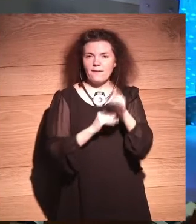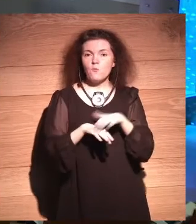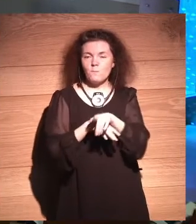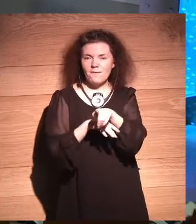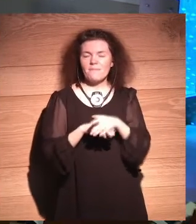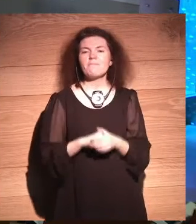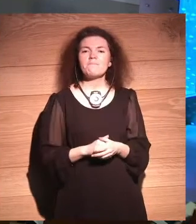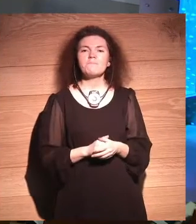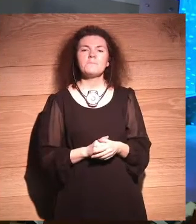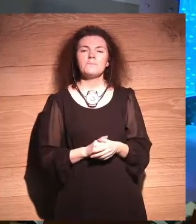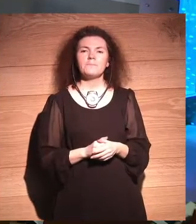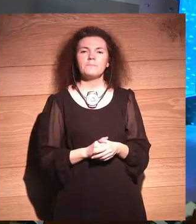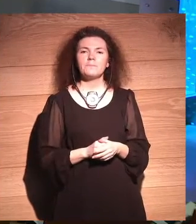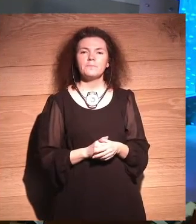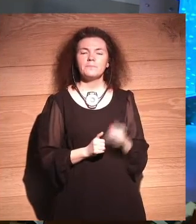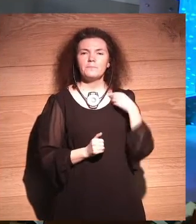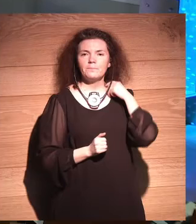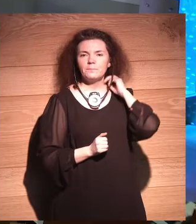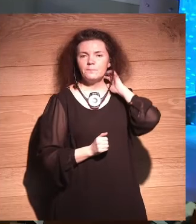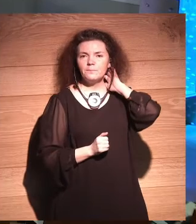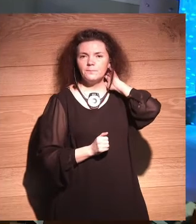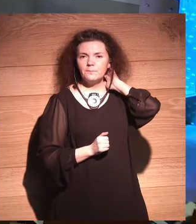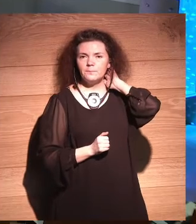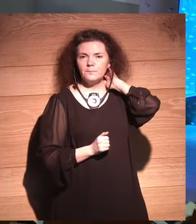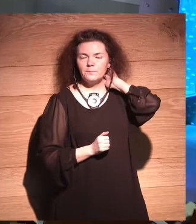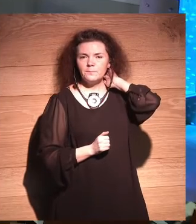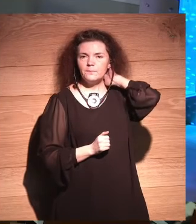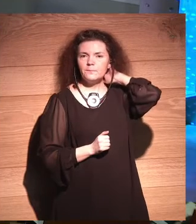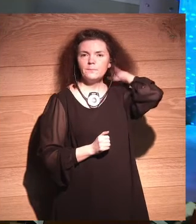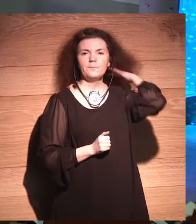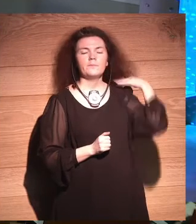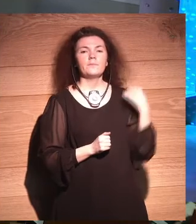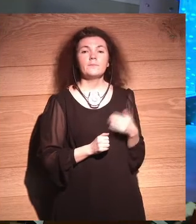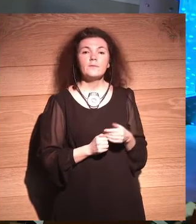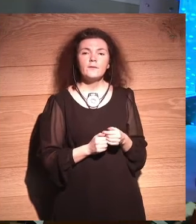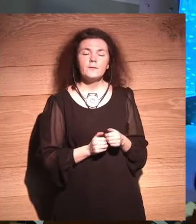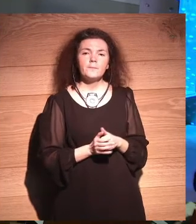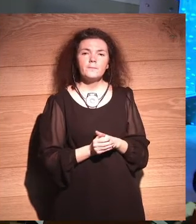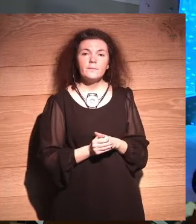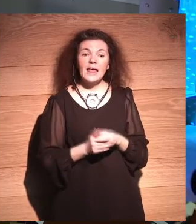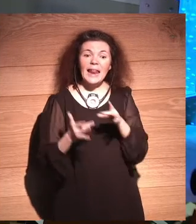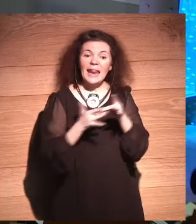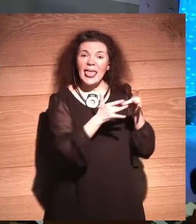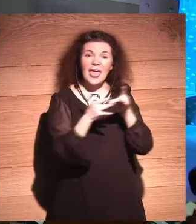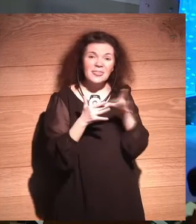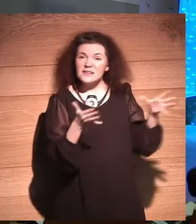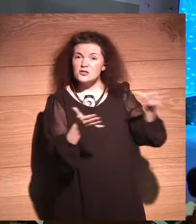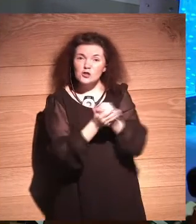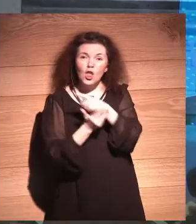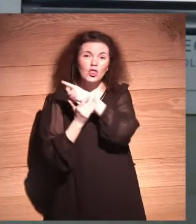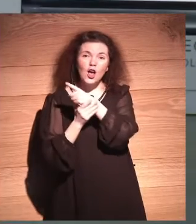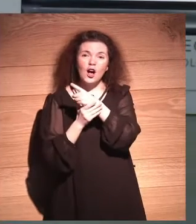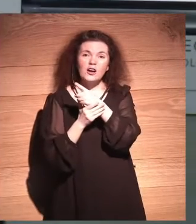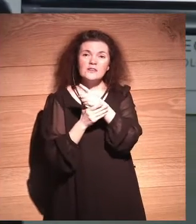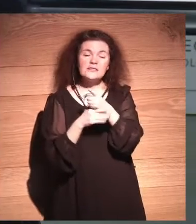the opportunity for them as strong men to succeed. Now, these strong men aren't the kind that we've seen in a generation past. This is